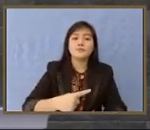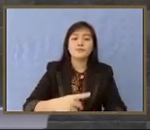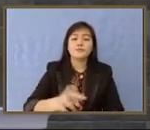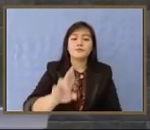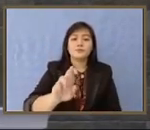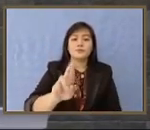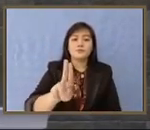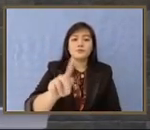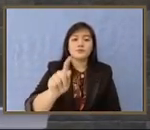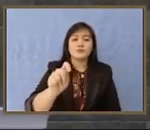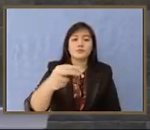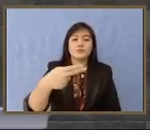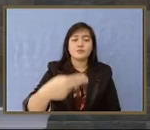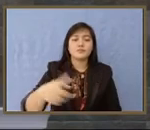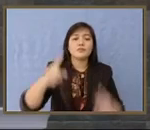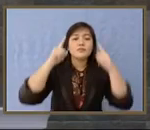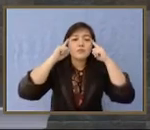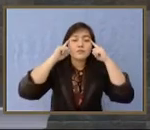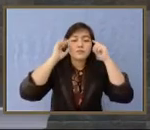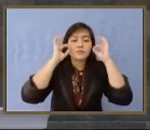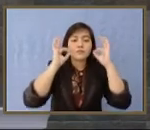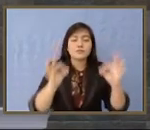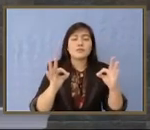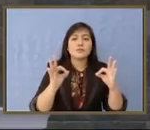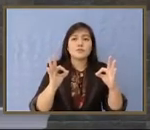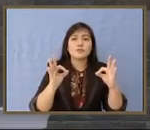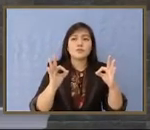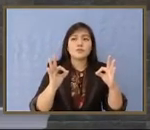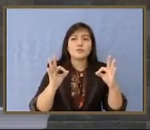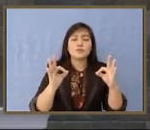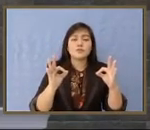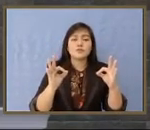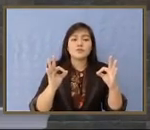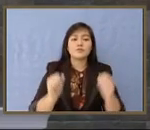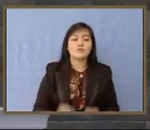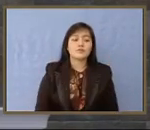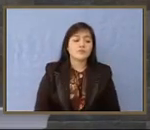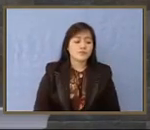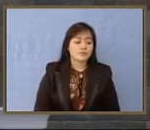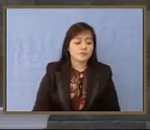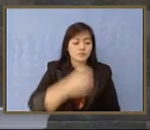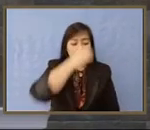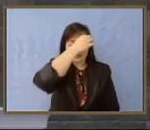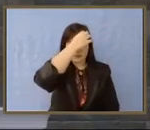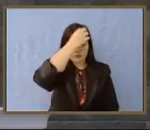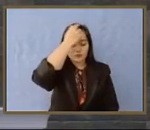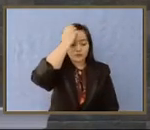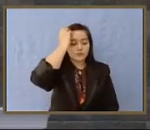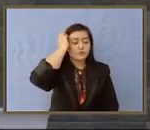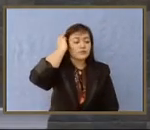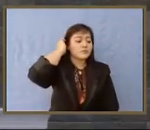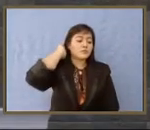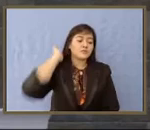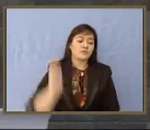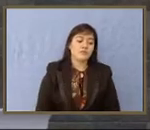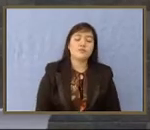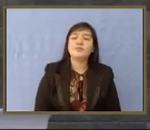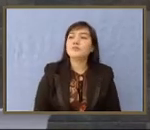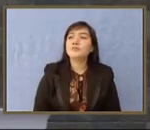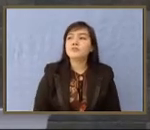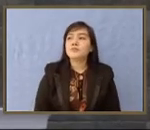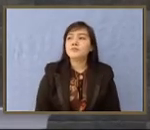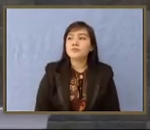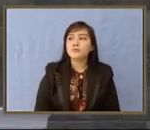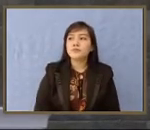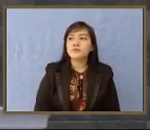Ruth's decision. Tapos lagyan nyo po ng, kung kayo nag-outline at nagsusulat po kayo, pwede nyo lagyan nyo ng slash. Patung ang tinutukoy po